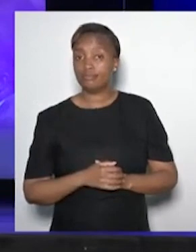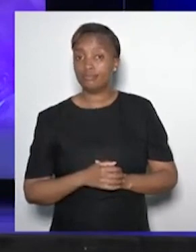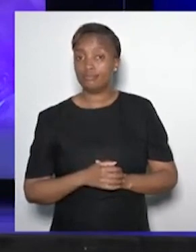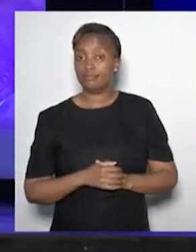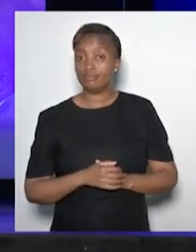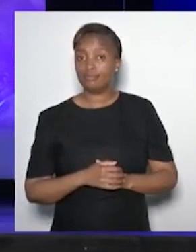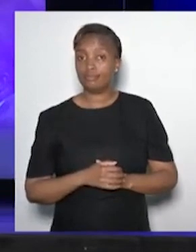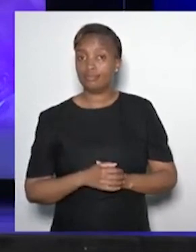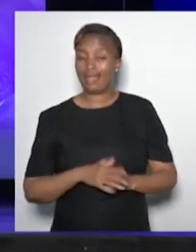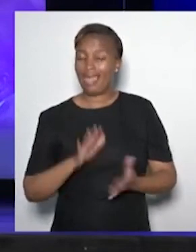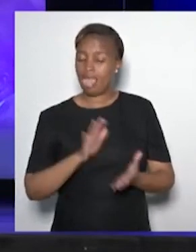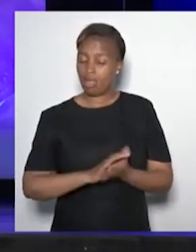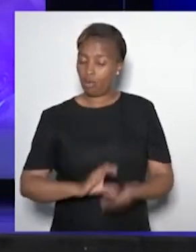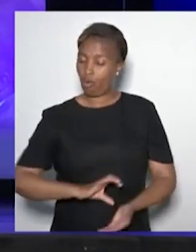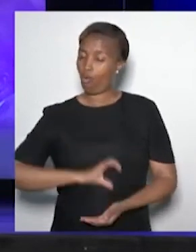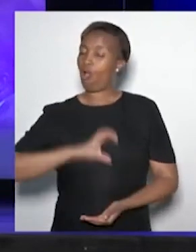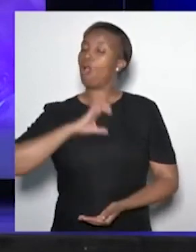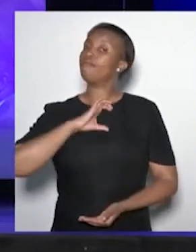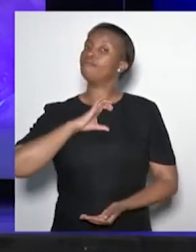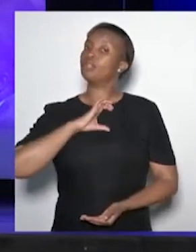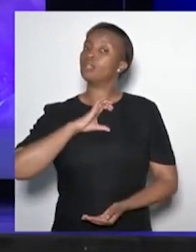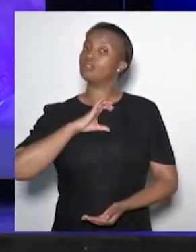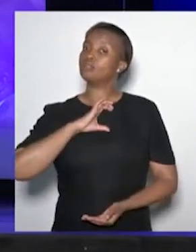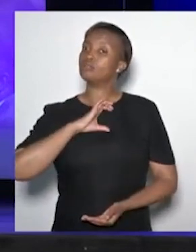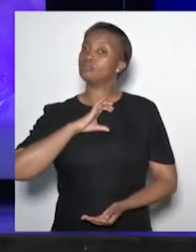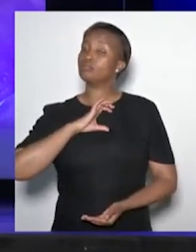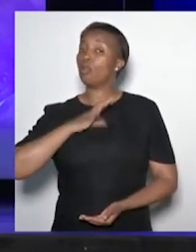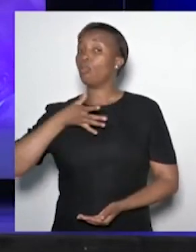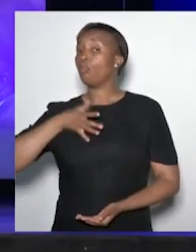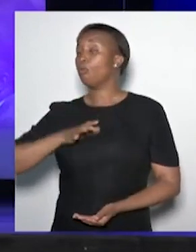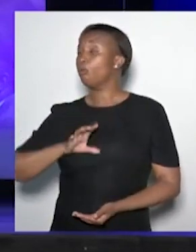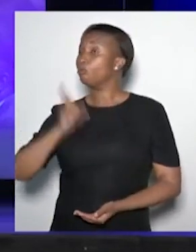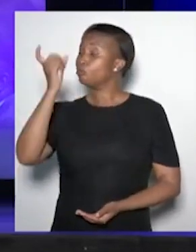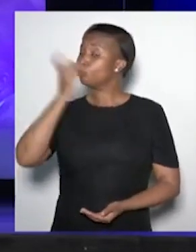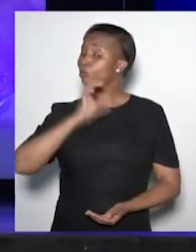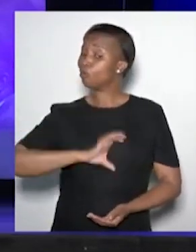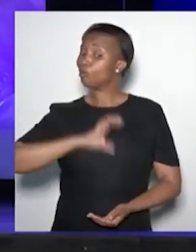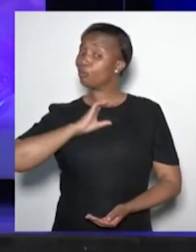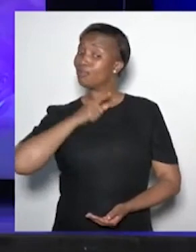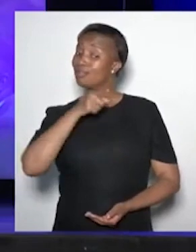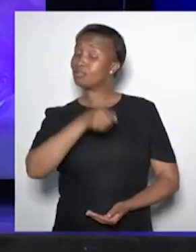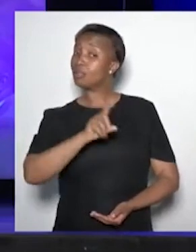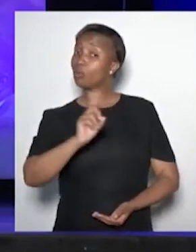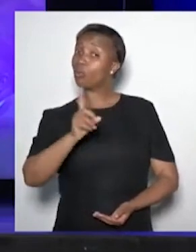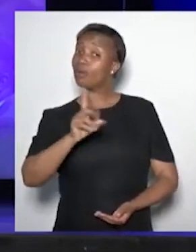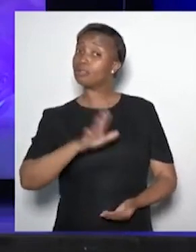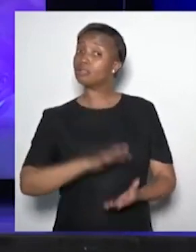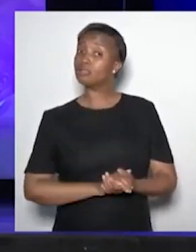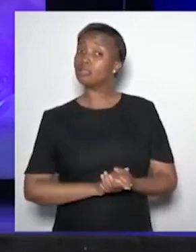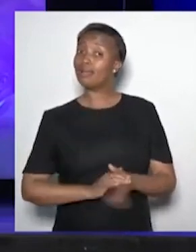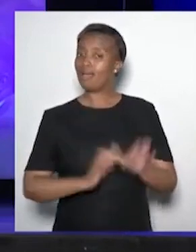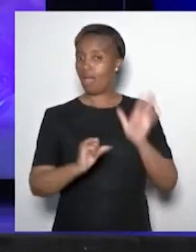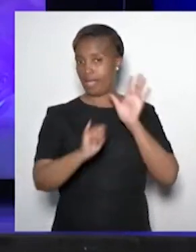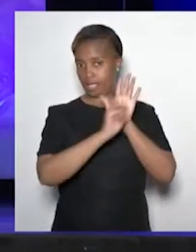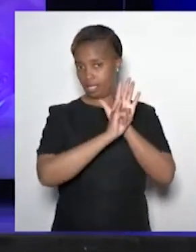and confidence. And I want to call that confidence